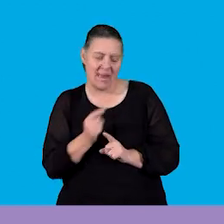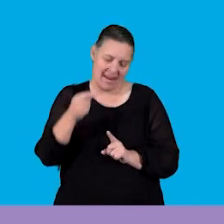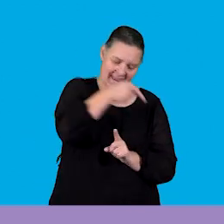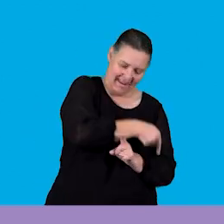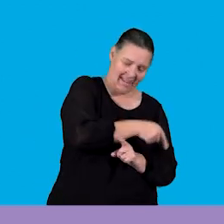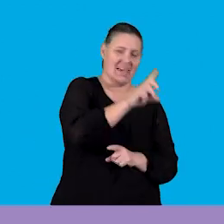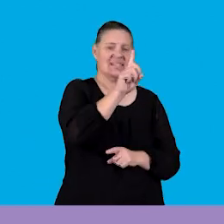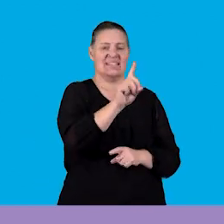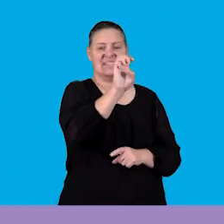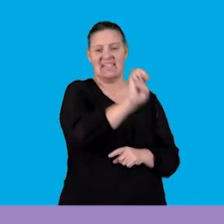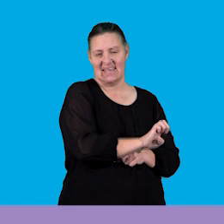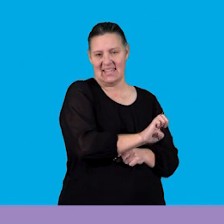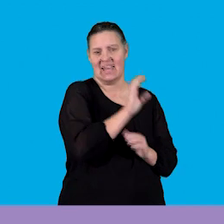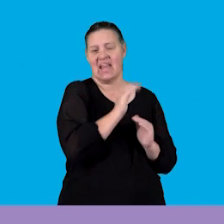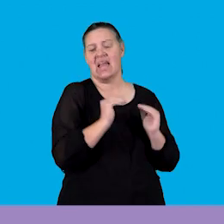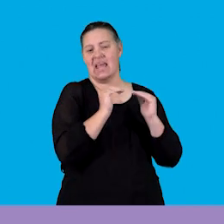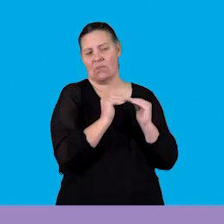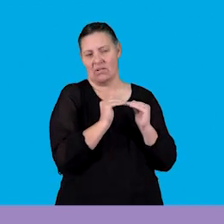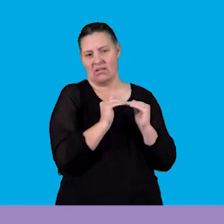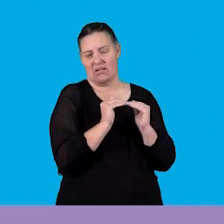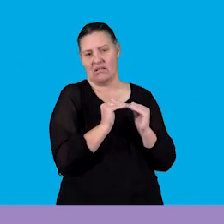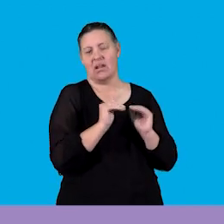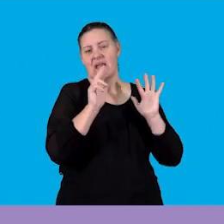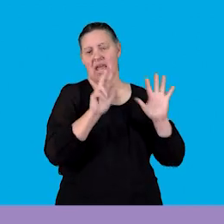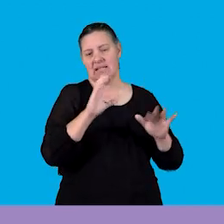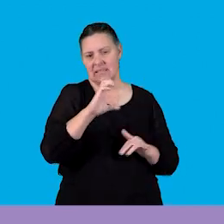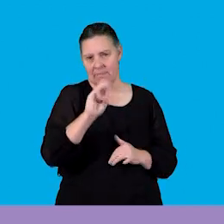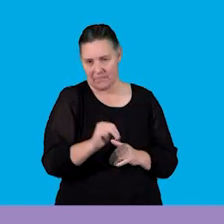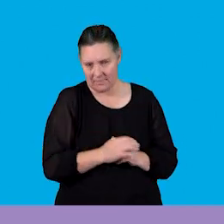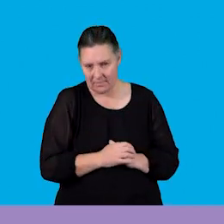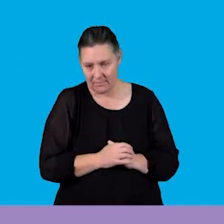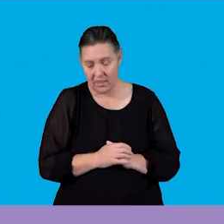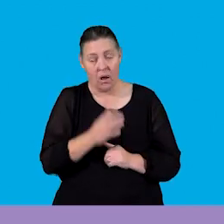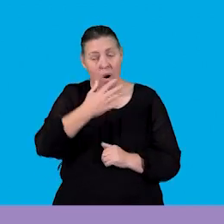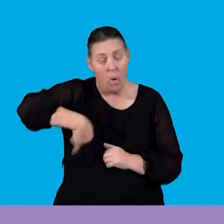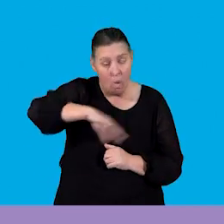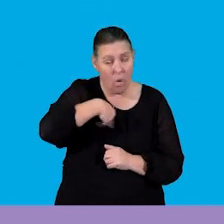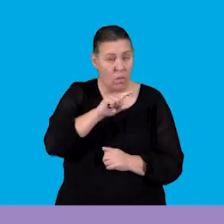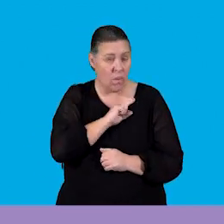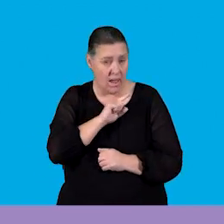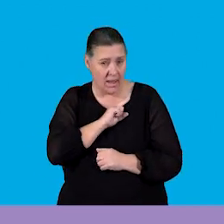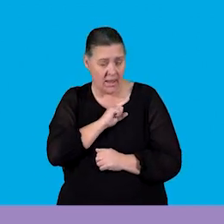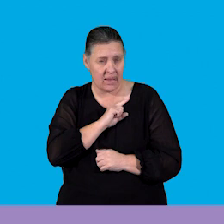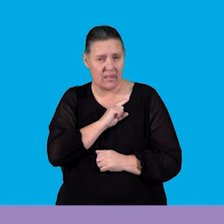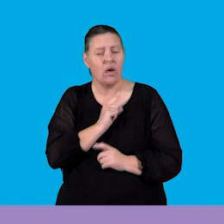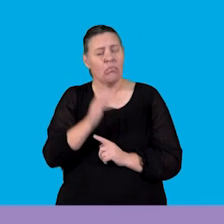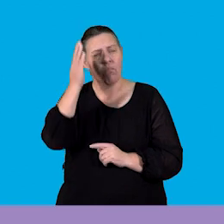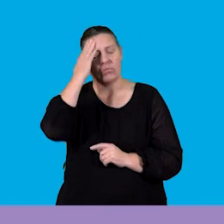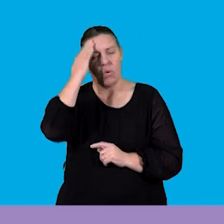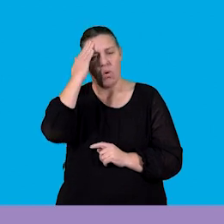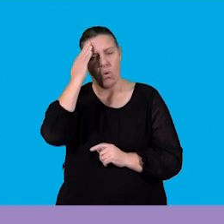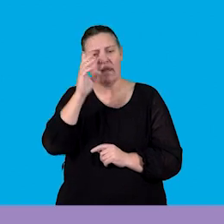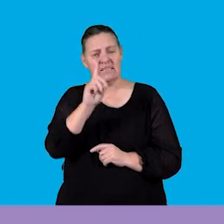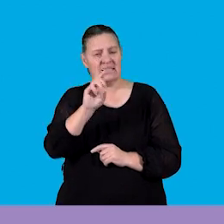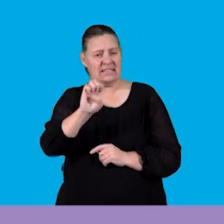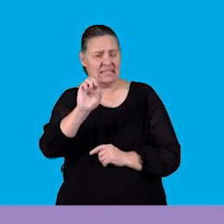that means that also DE is equals to 8 centimeters. And all of this is because